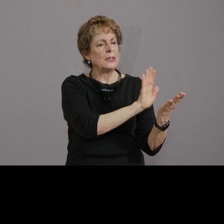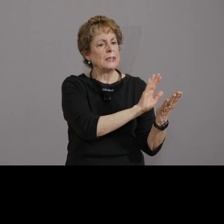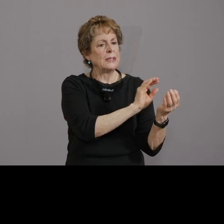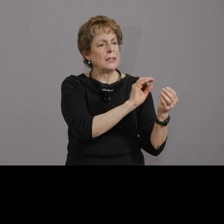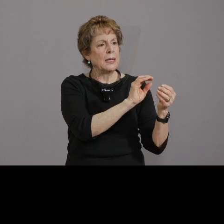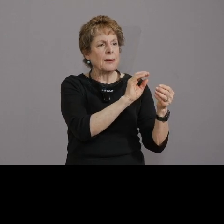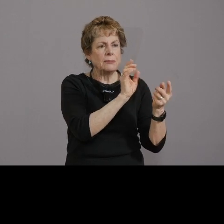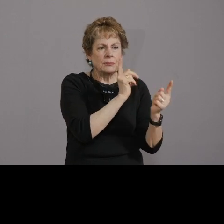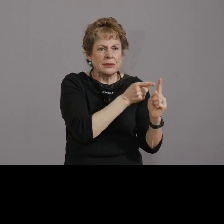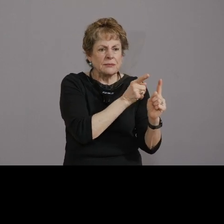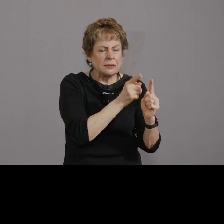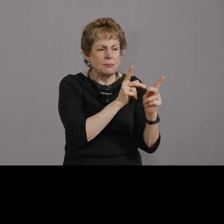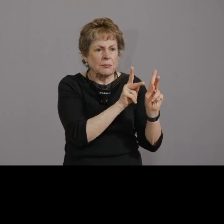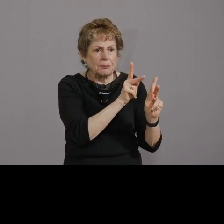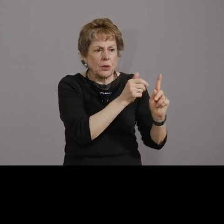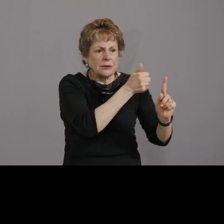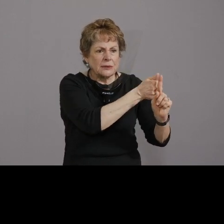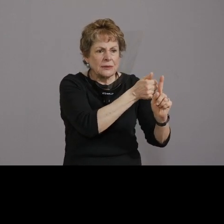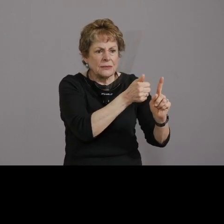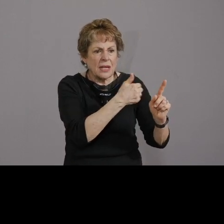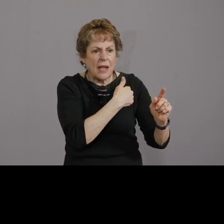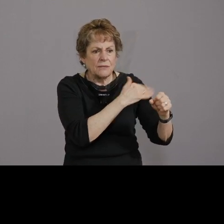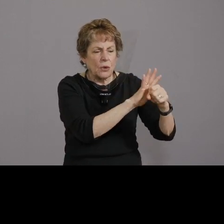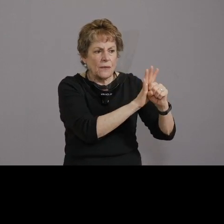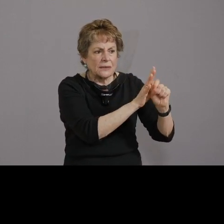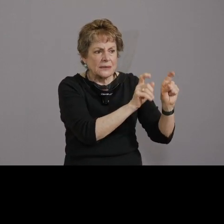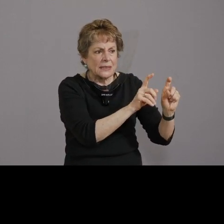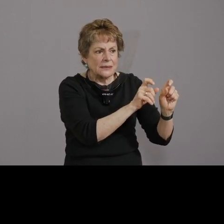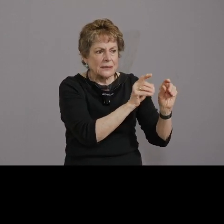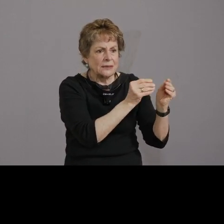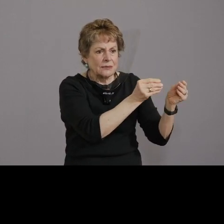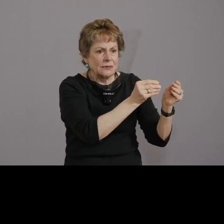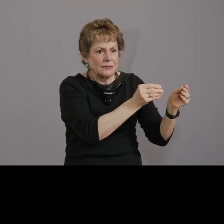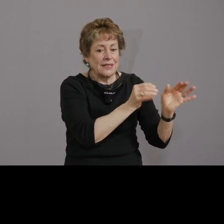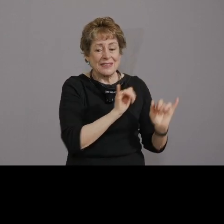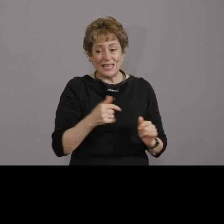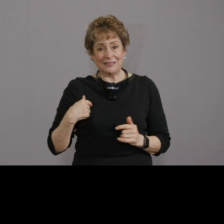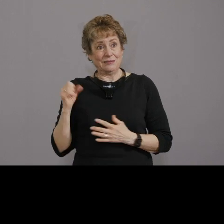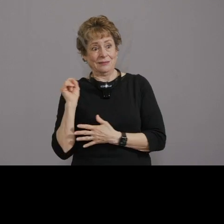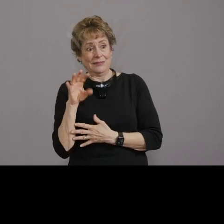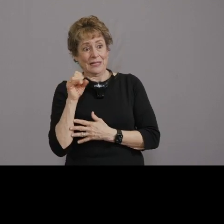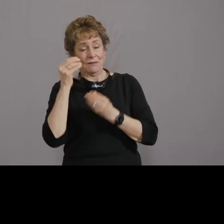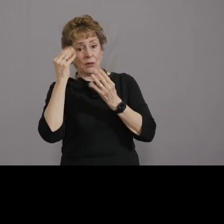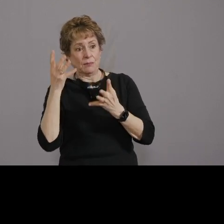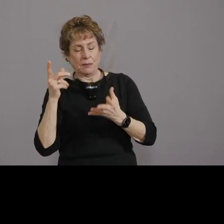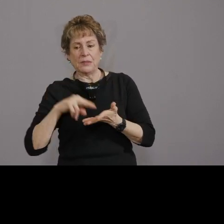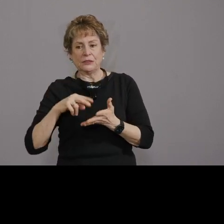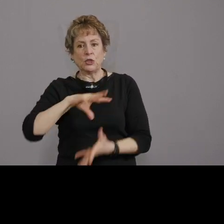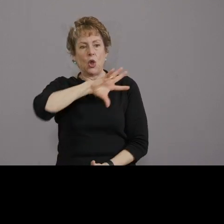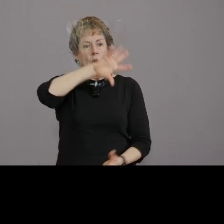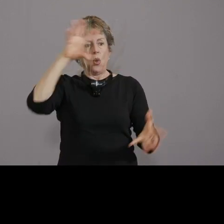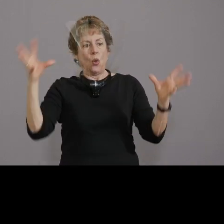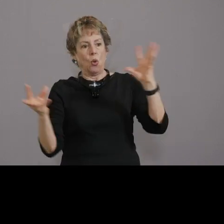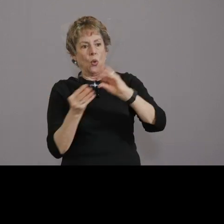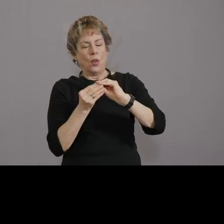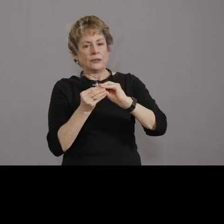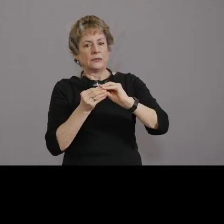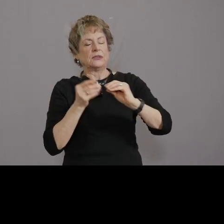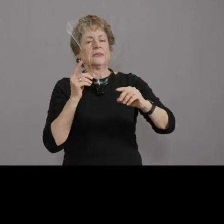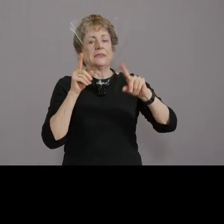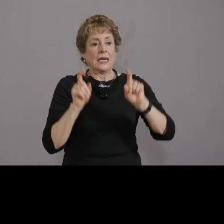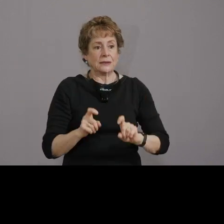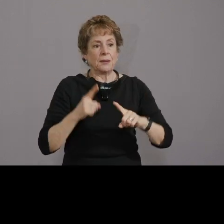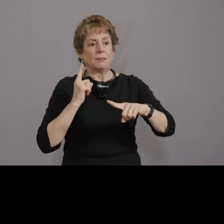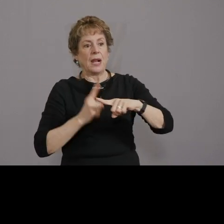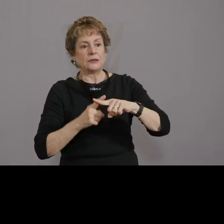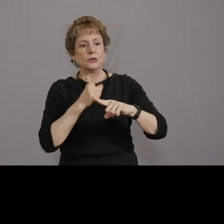COVID tests. This has the total tests that have been run, including those repeat tests. So if you look at the